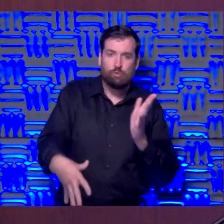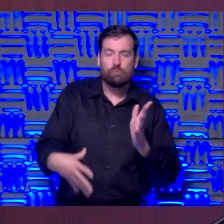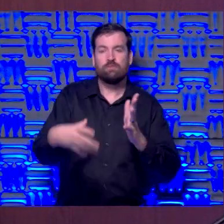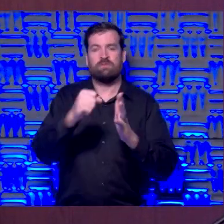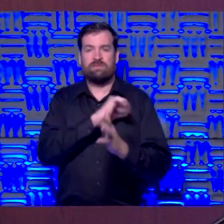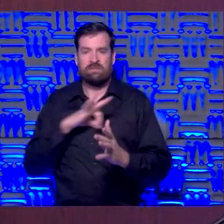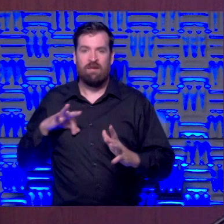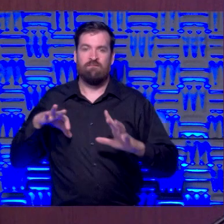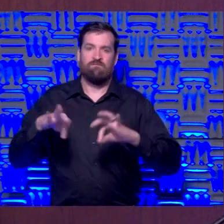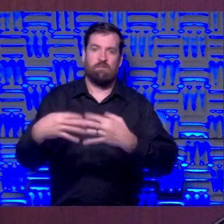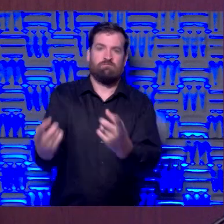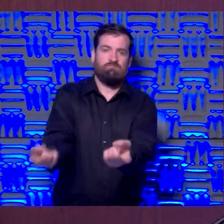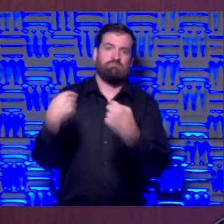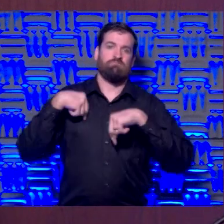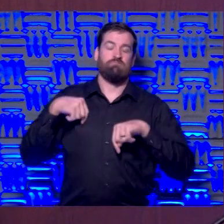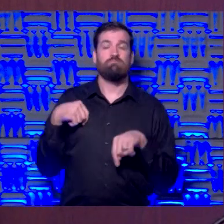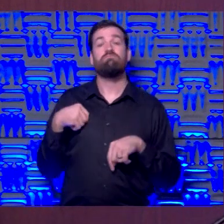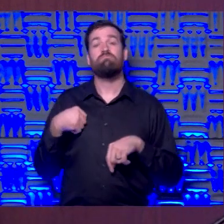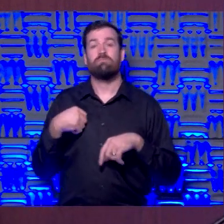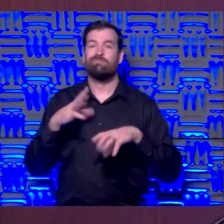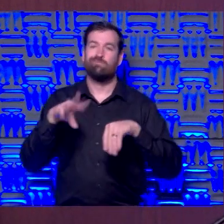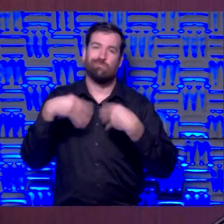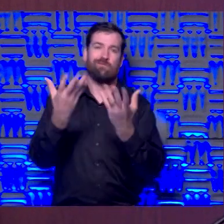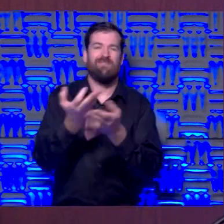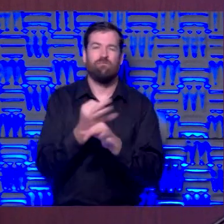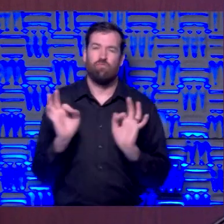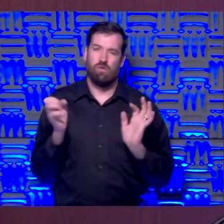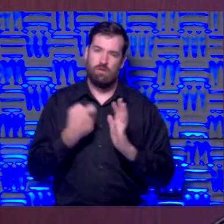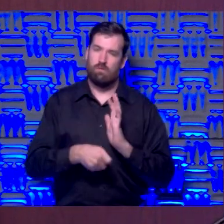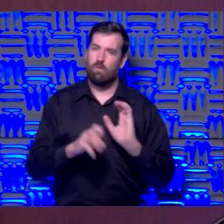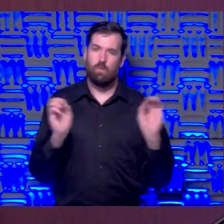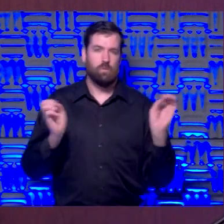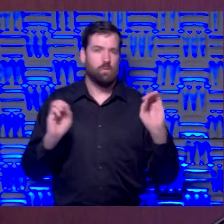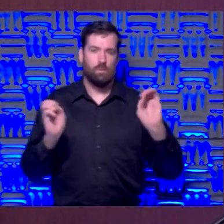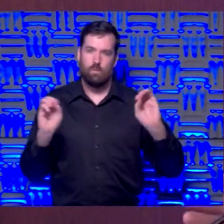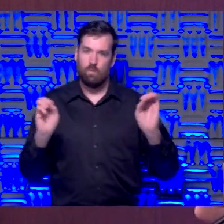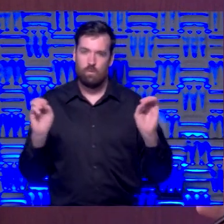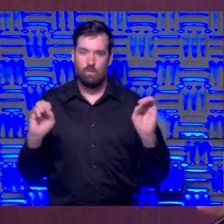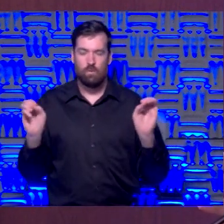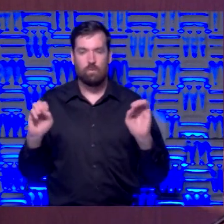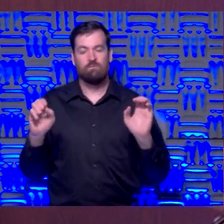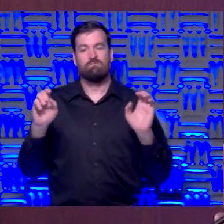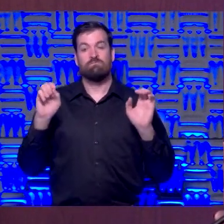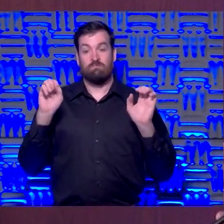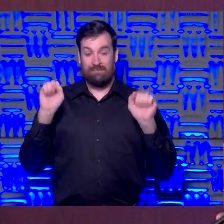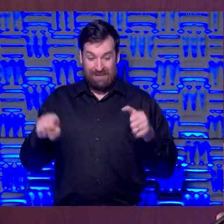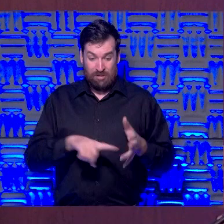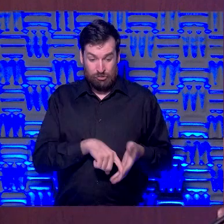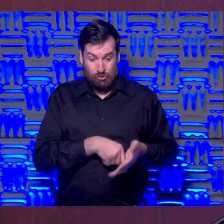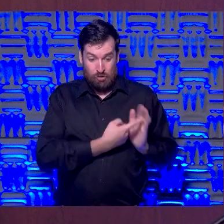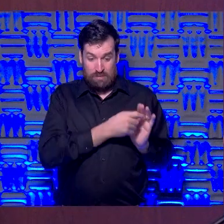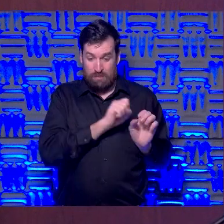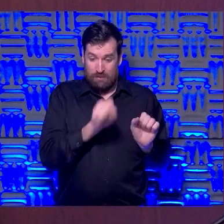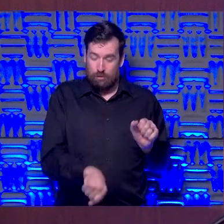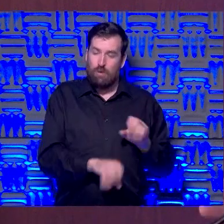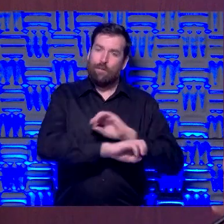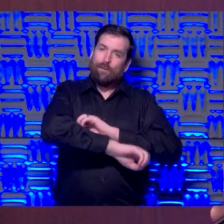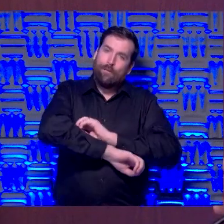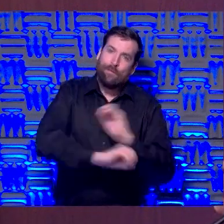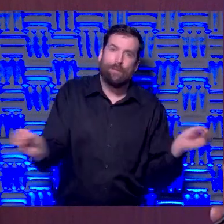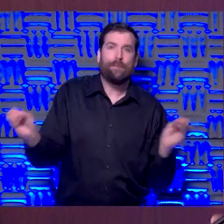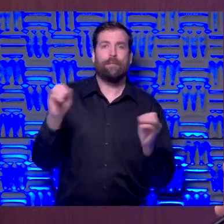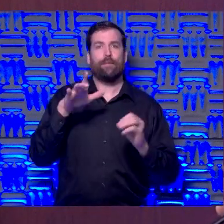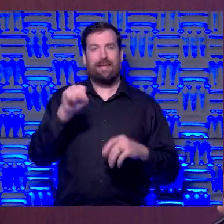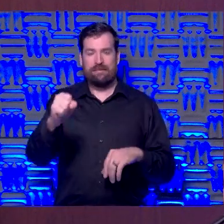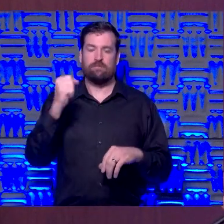going to strongly encourage them to do that and provide that for free. And so at least we can zero set at the start of the semester that